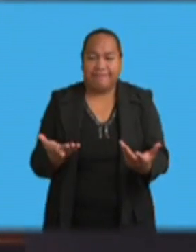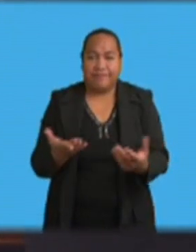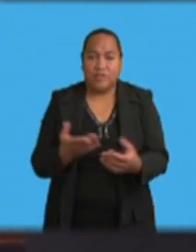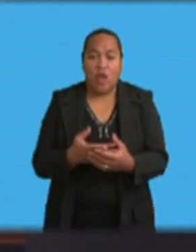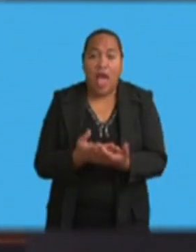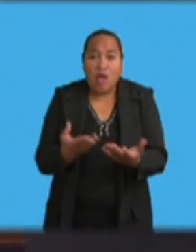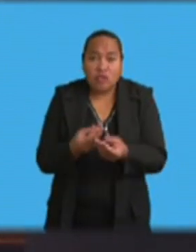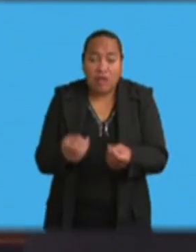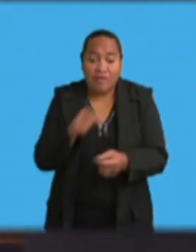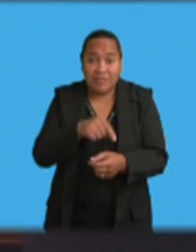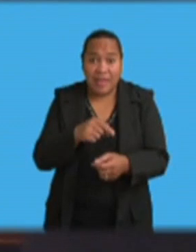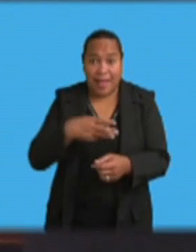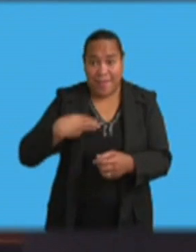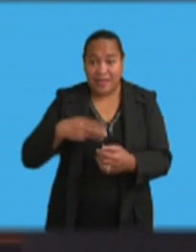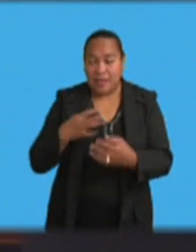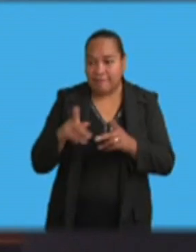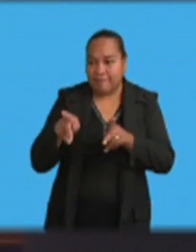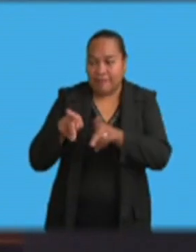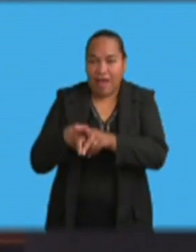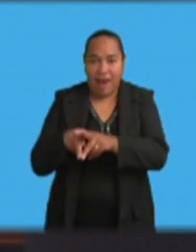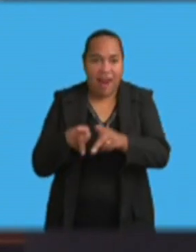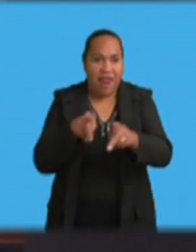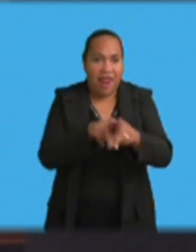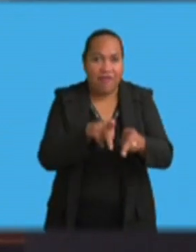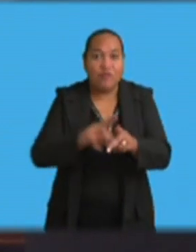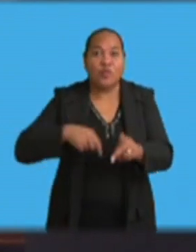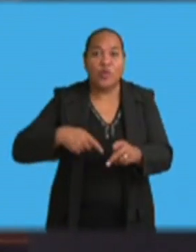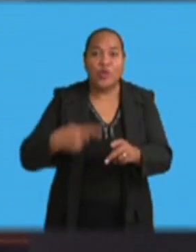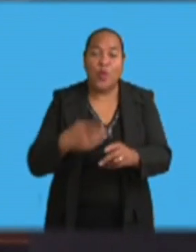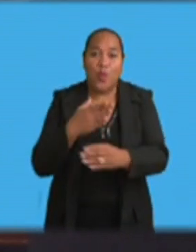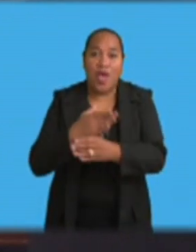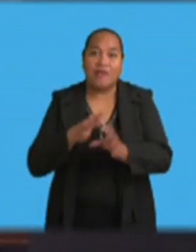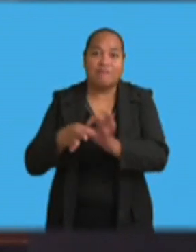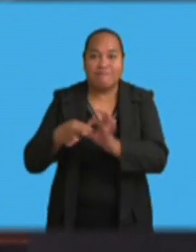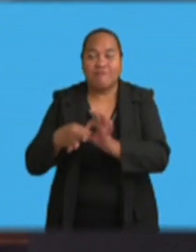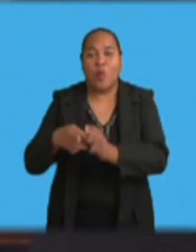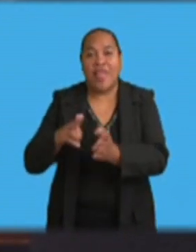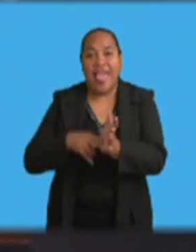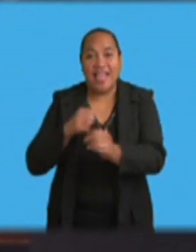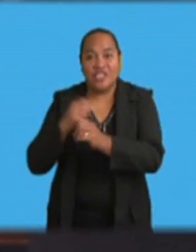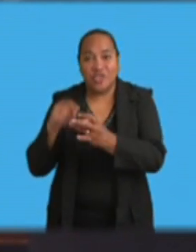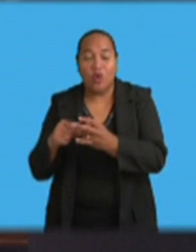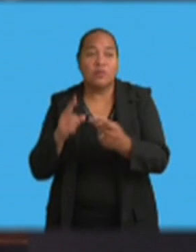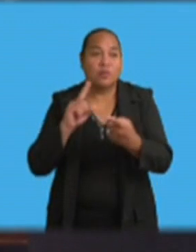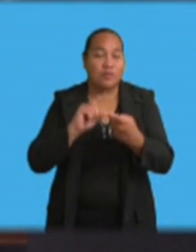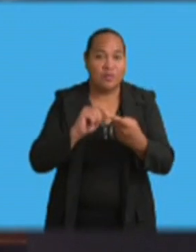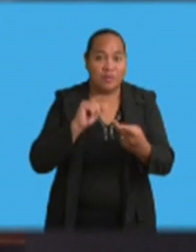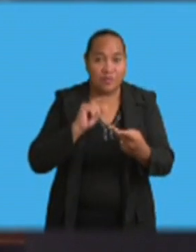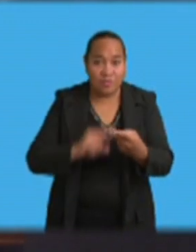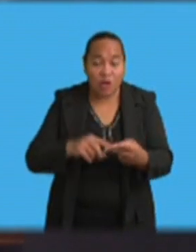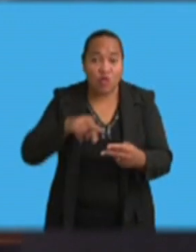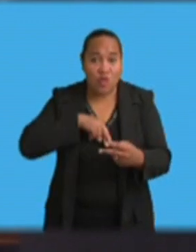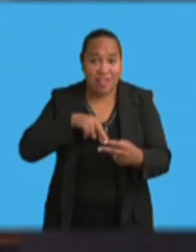this, the Ministry of Fisheries, through collaborations and continuous work with NGOs, religious groups,